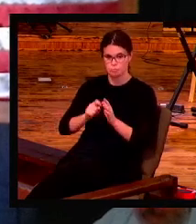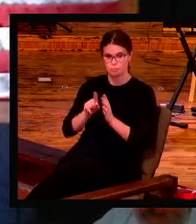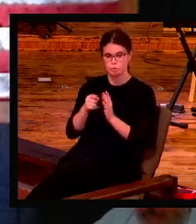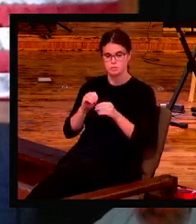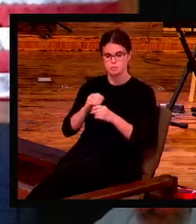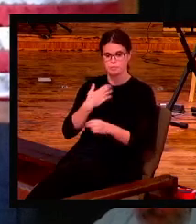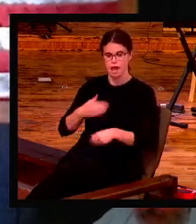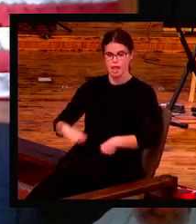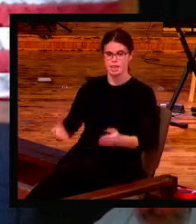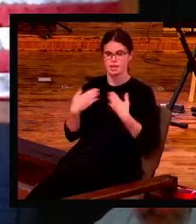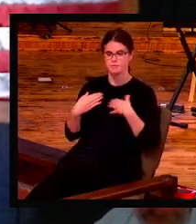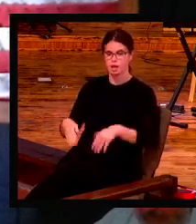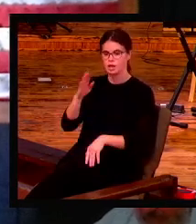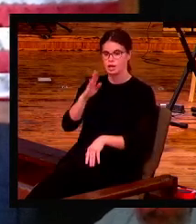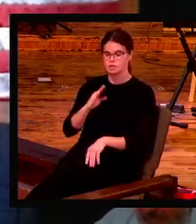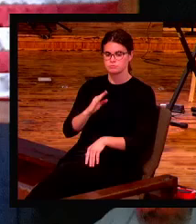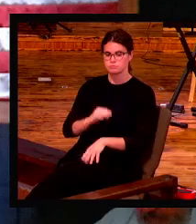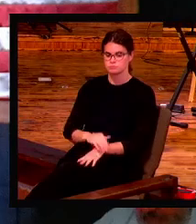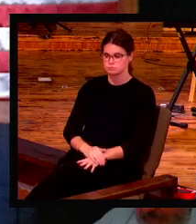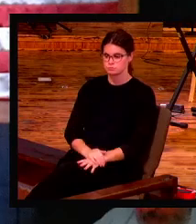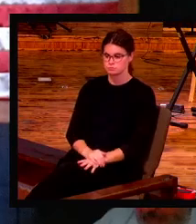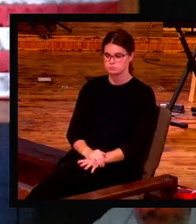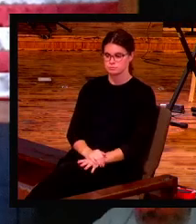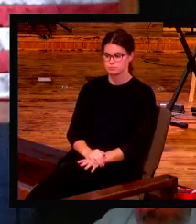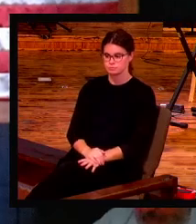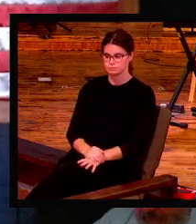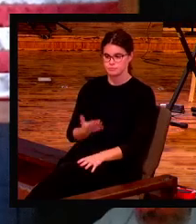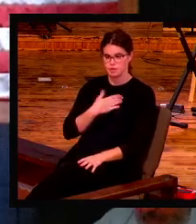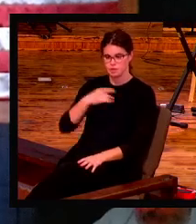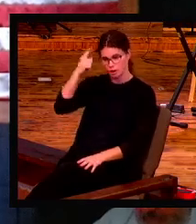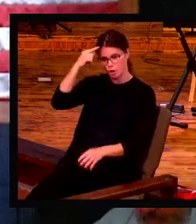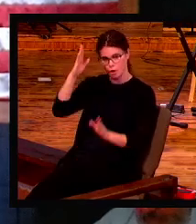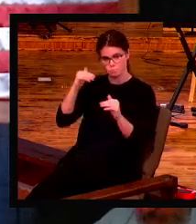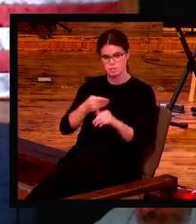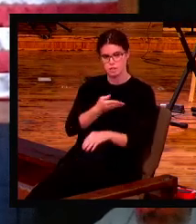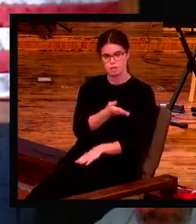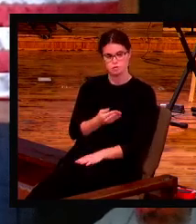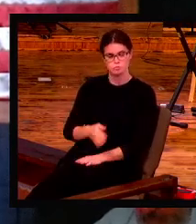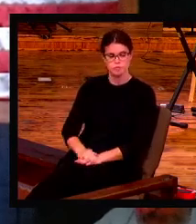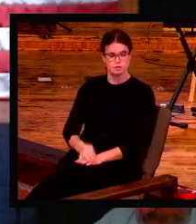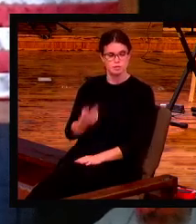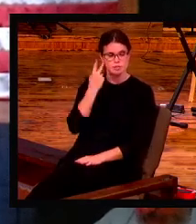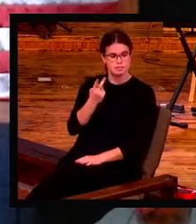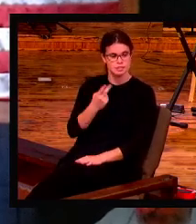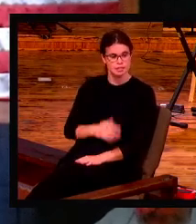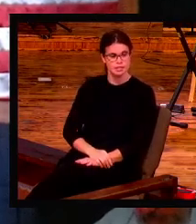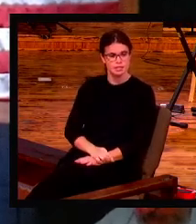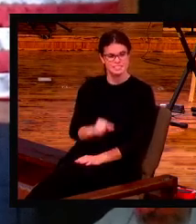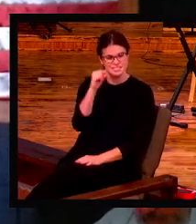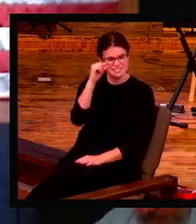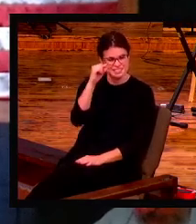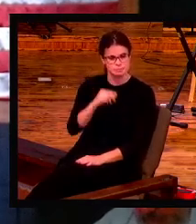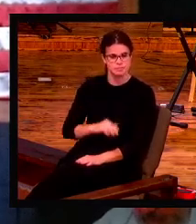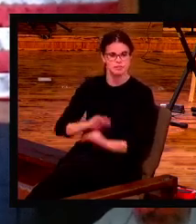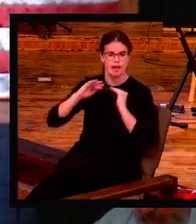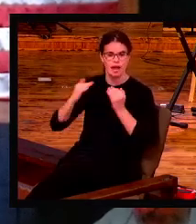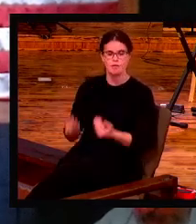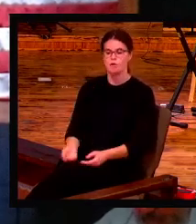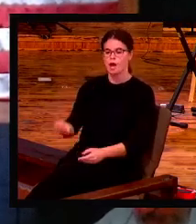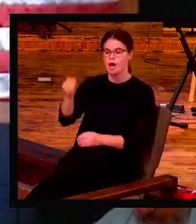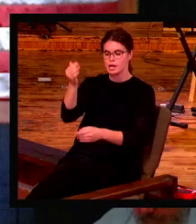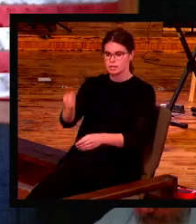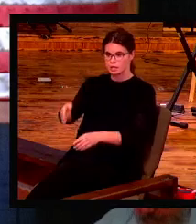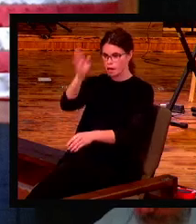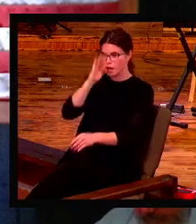rapport with you. And my hope is that you'll be able to see maybe a glimpse of how God wants to show up in your